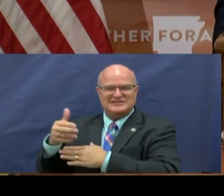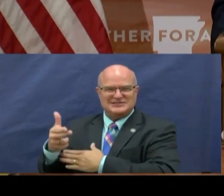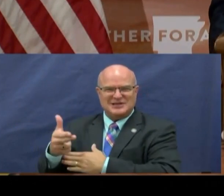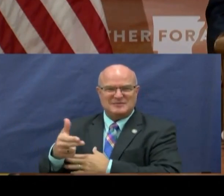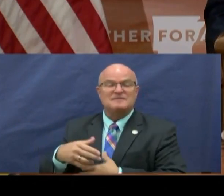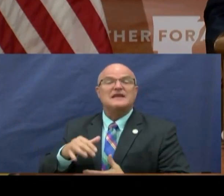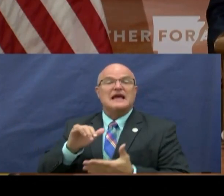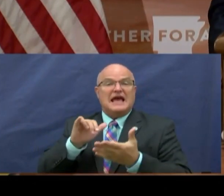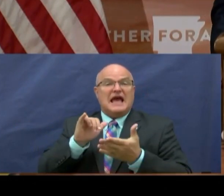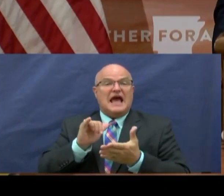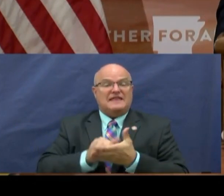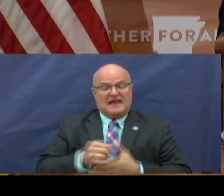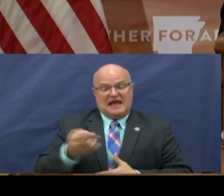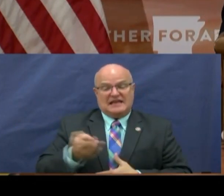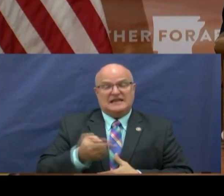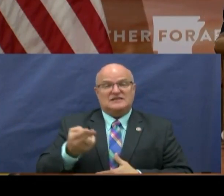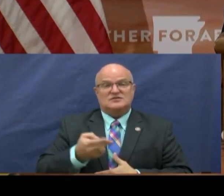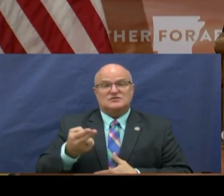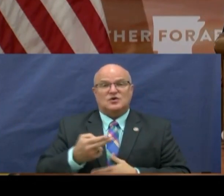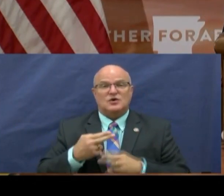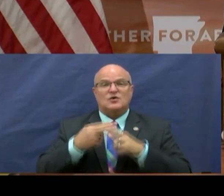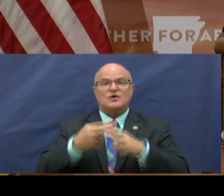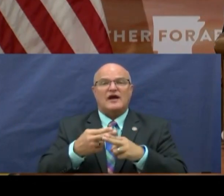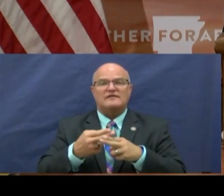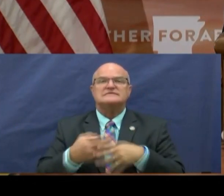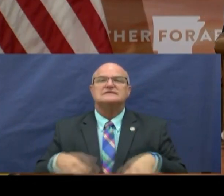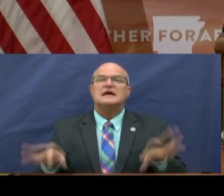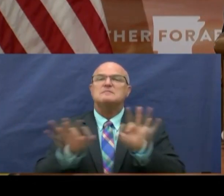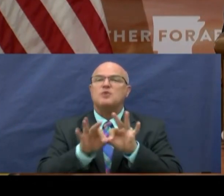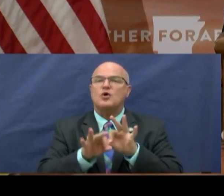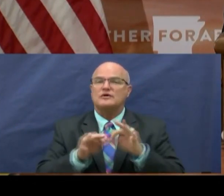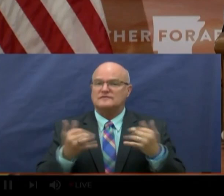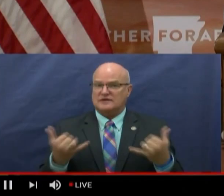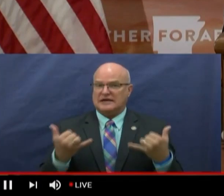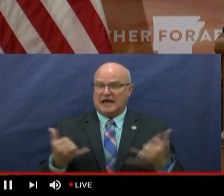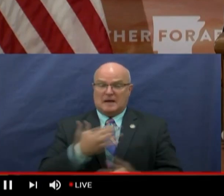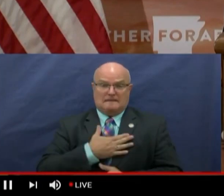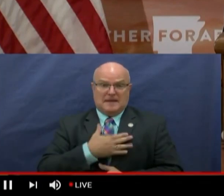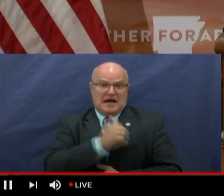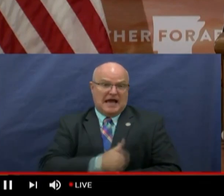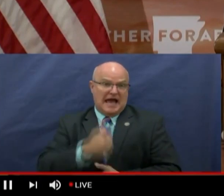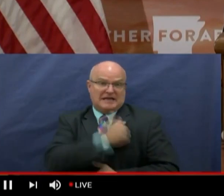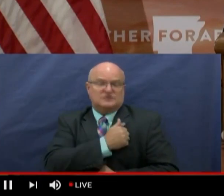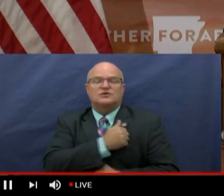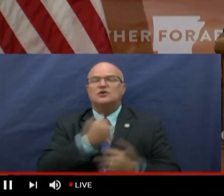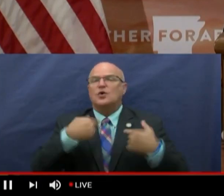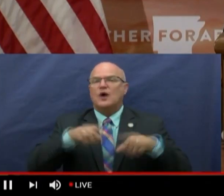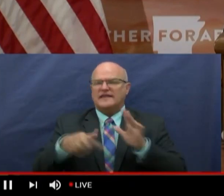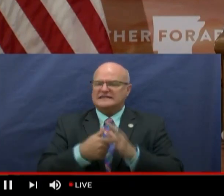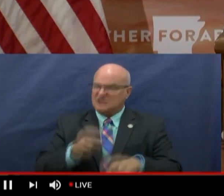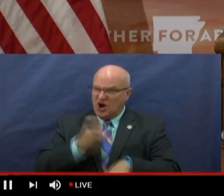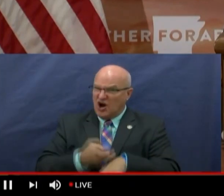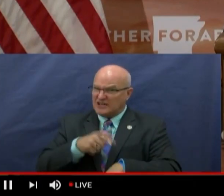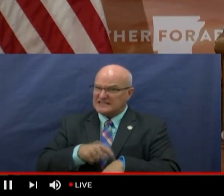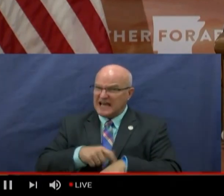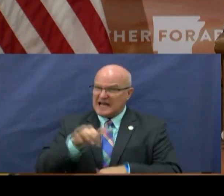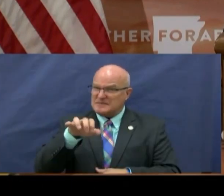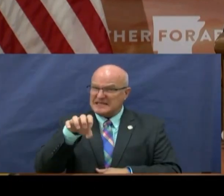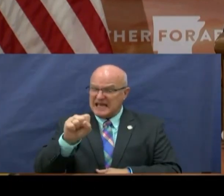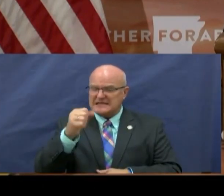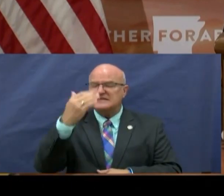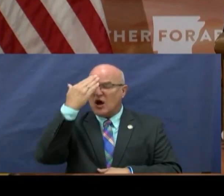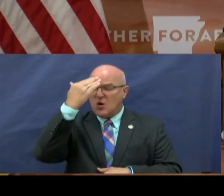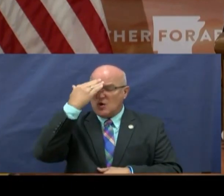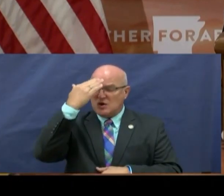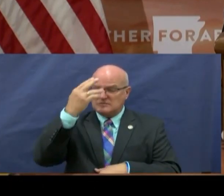historical reference, I think, has application today, at least in my attitude, that while this is a tough time and we know we're going to go through a